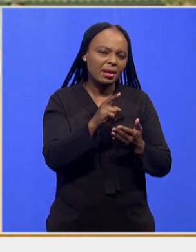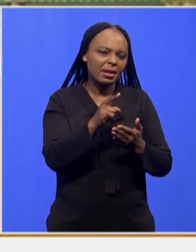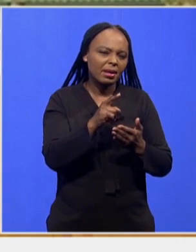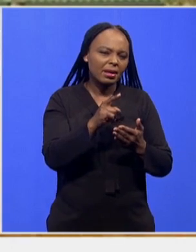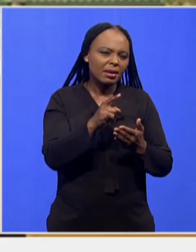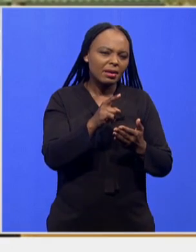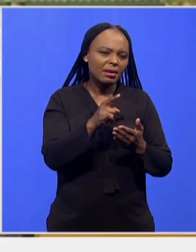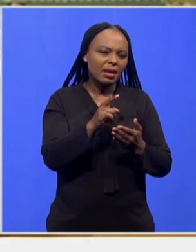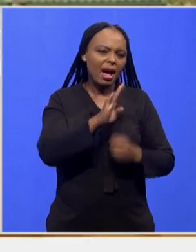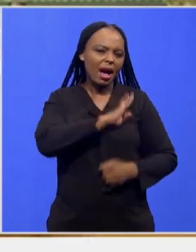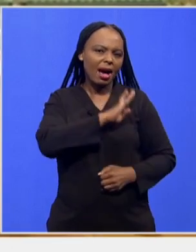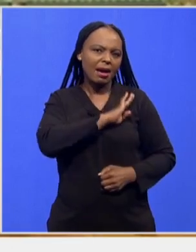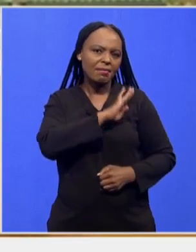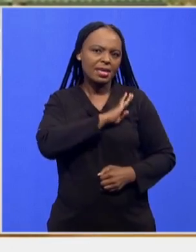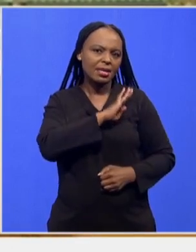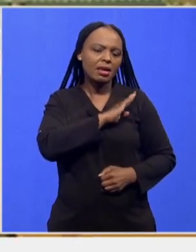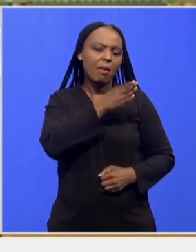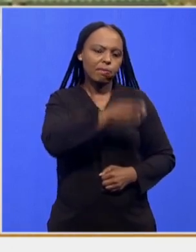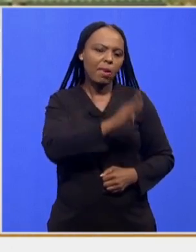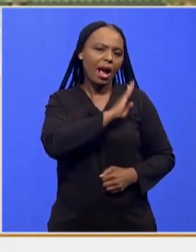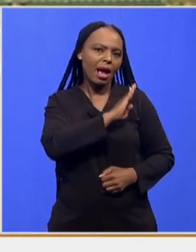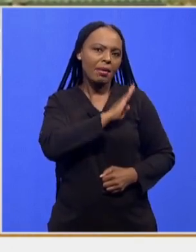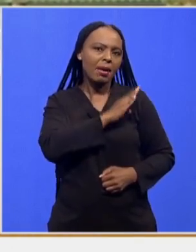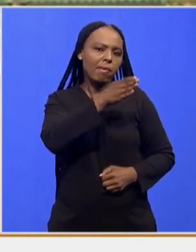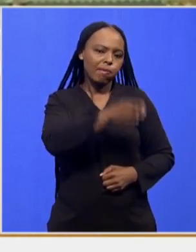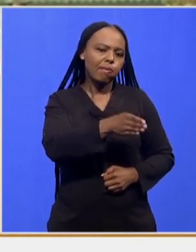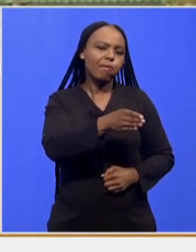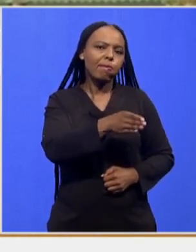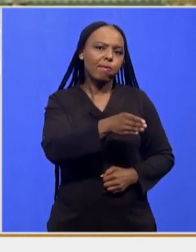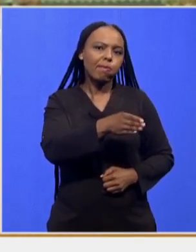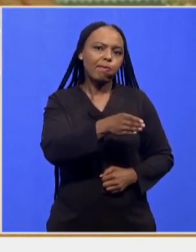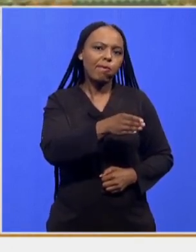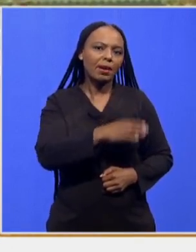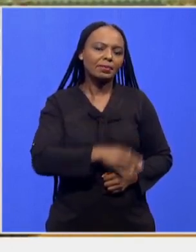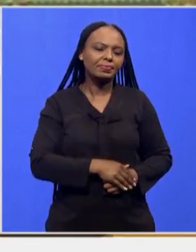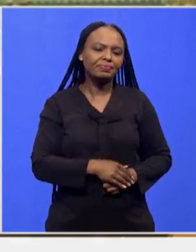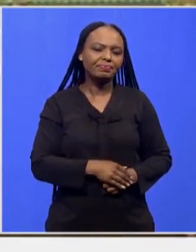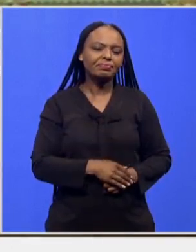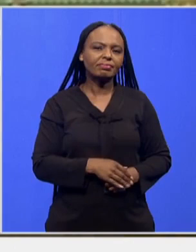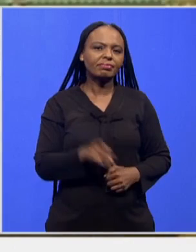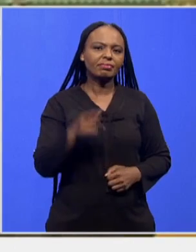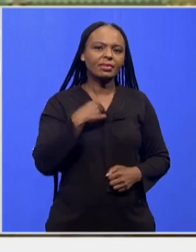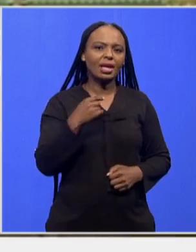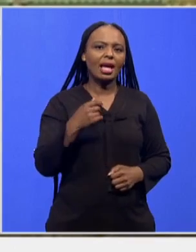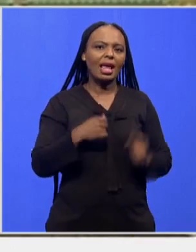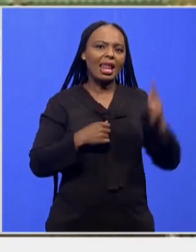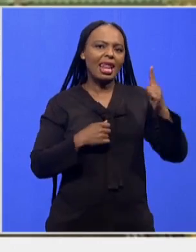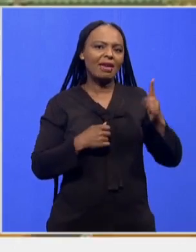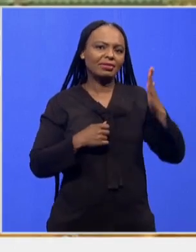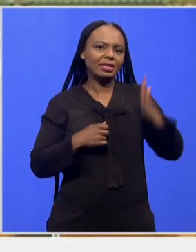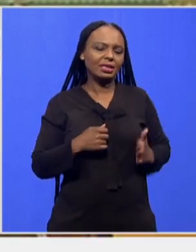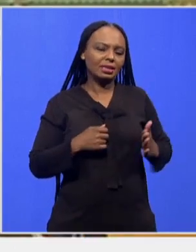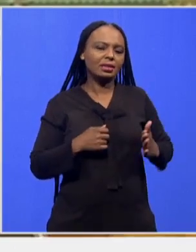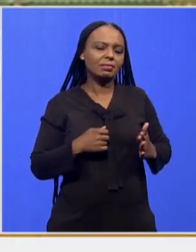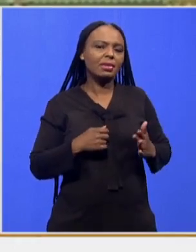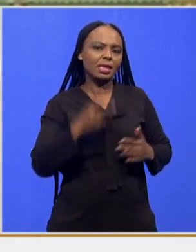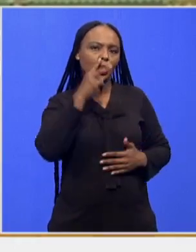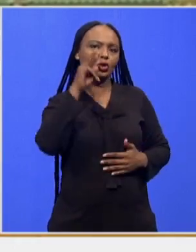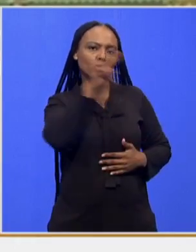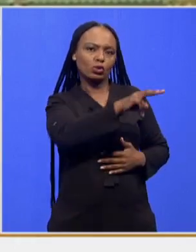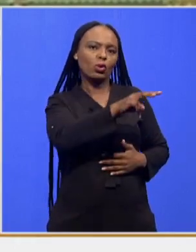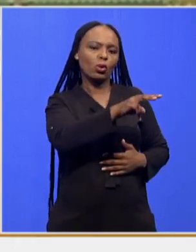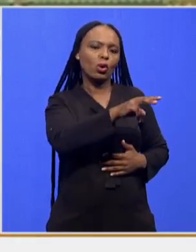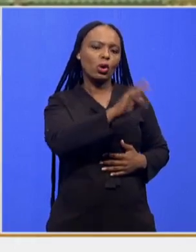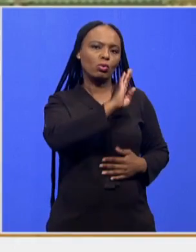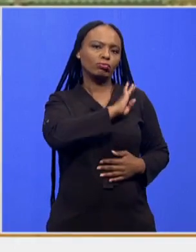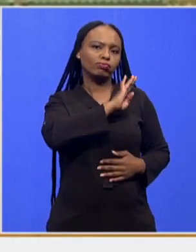did see an army vehicle, and there are some soldiers. I'm actually literally just looking on my left-hand side. I did see, a soldier.